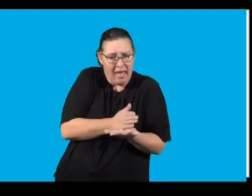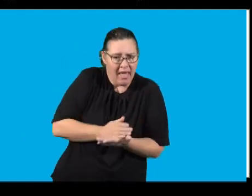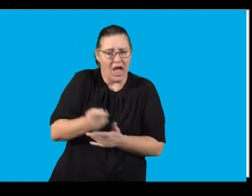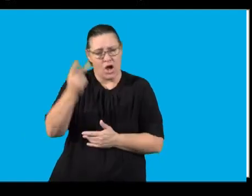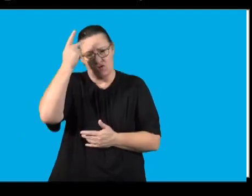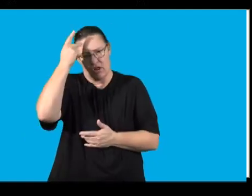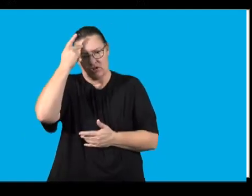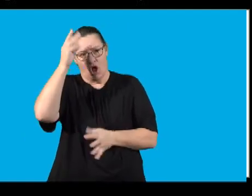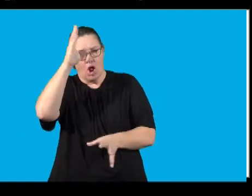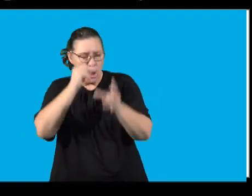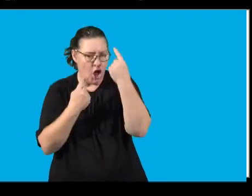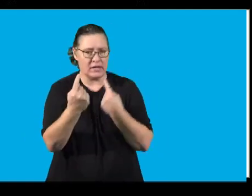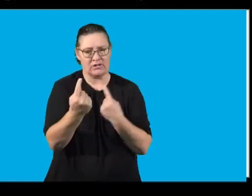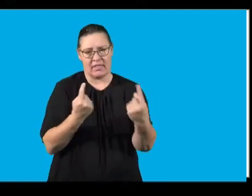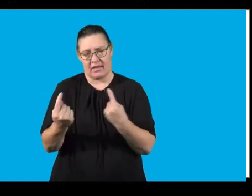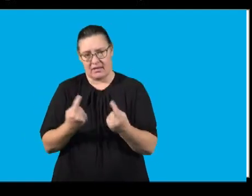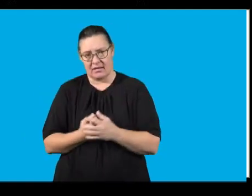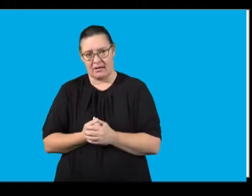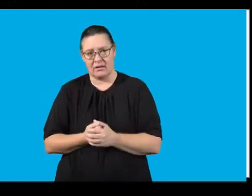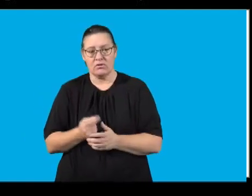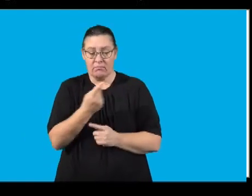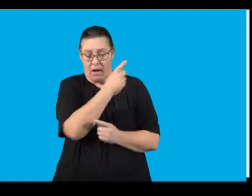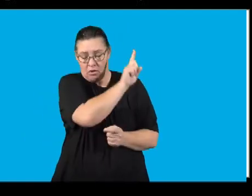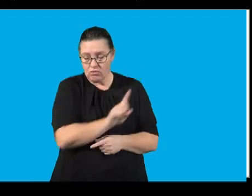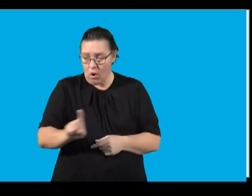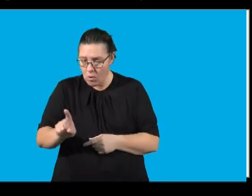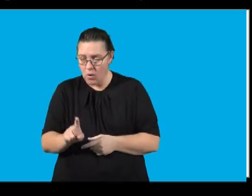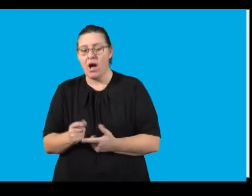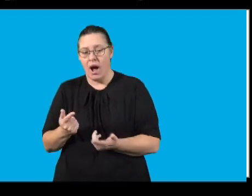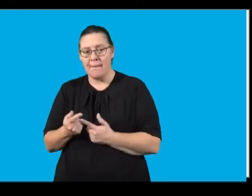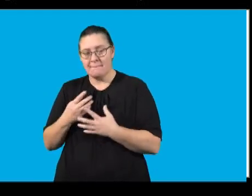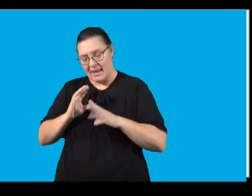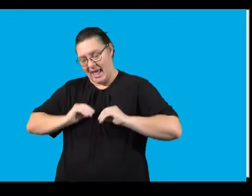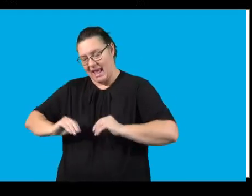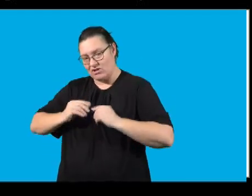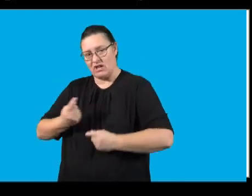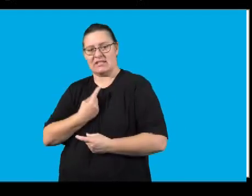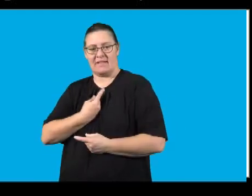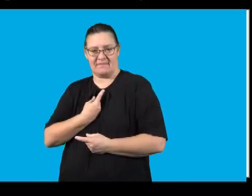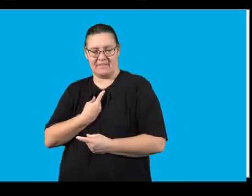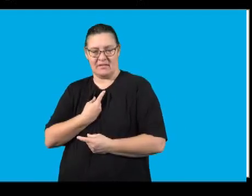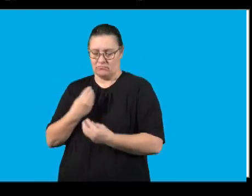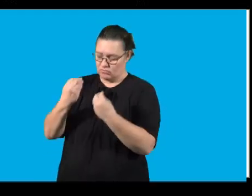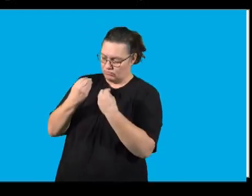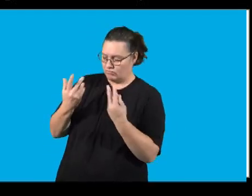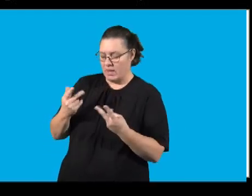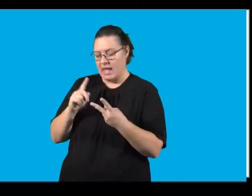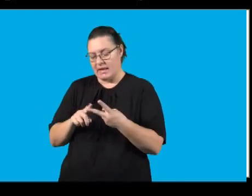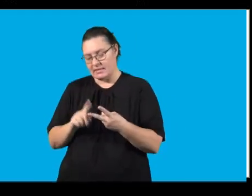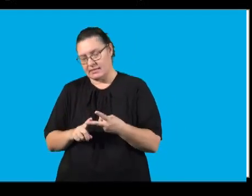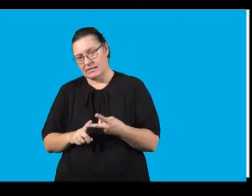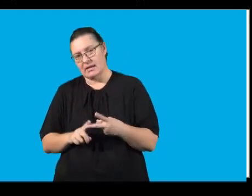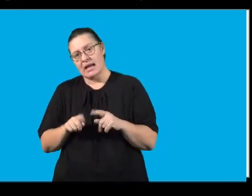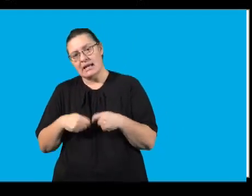knowledge and learn from each other. So her going there is a way of educating herself and